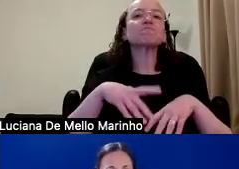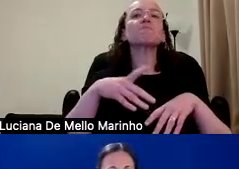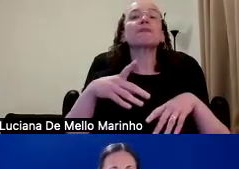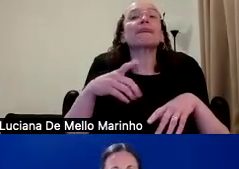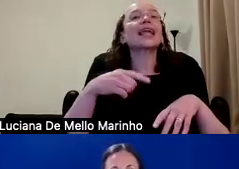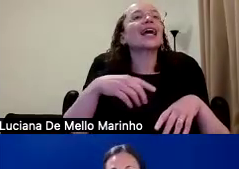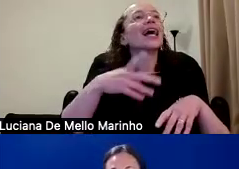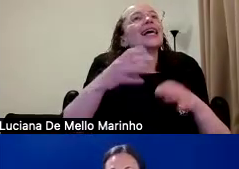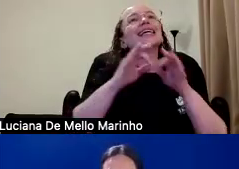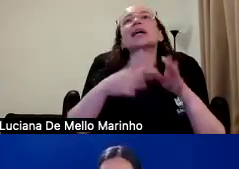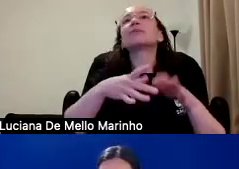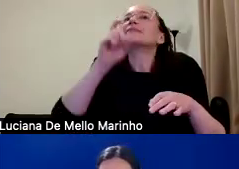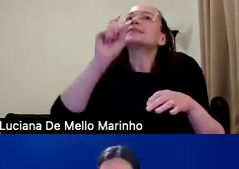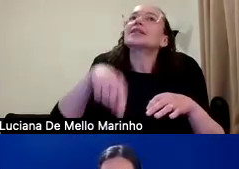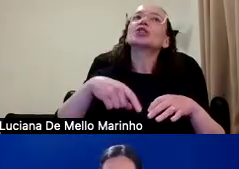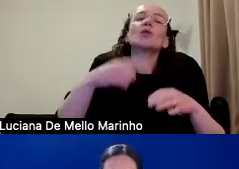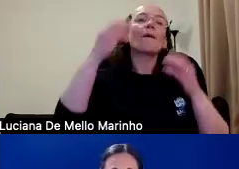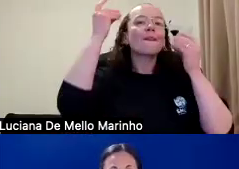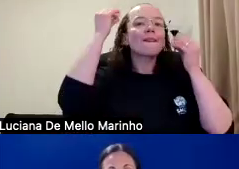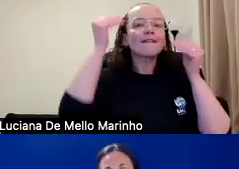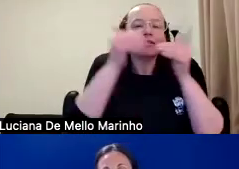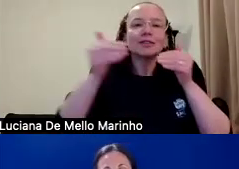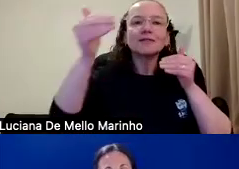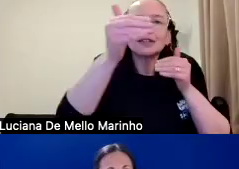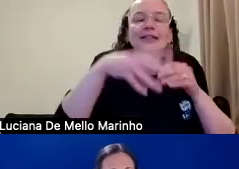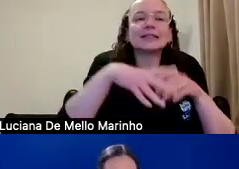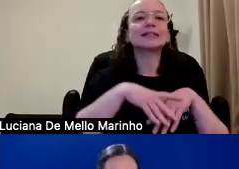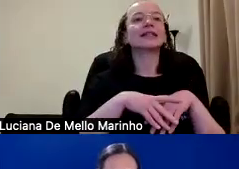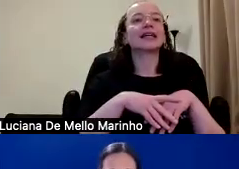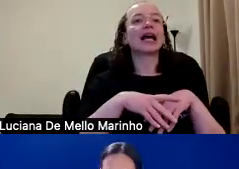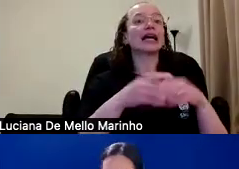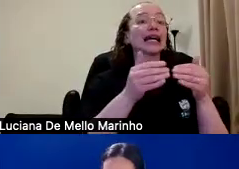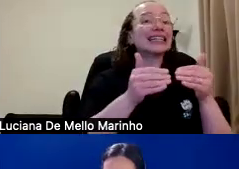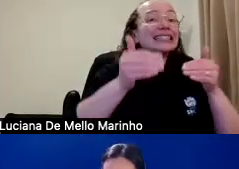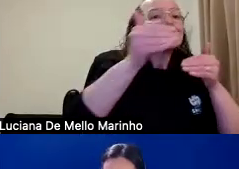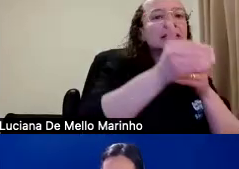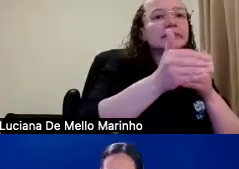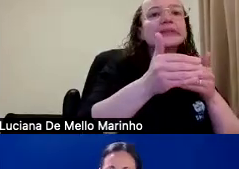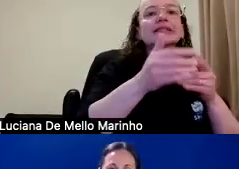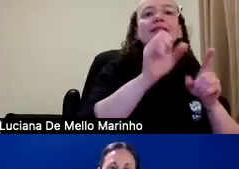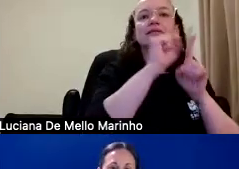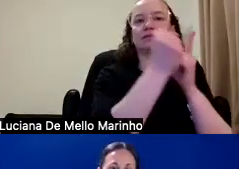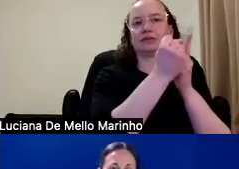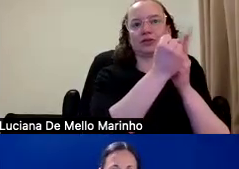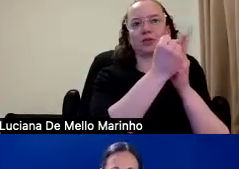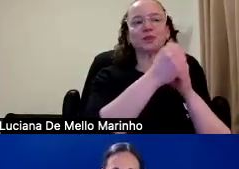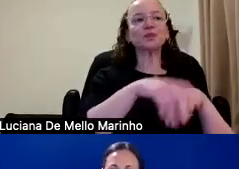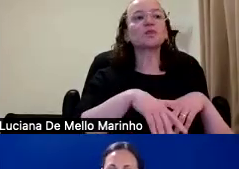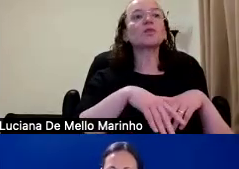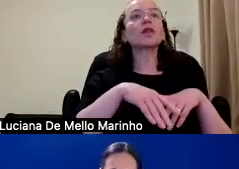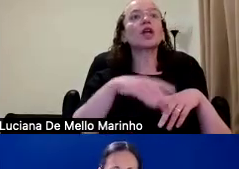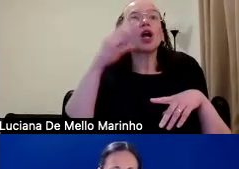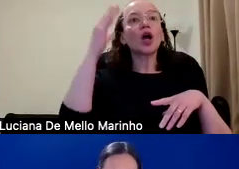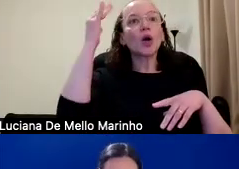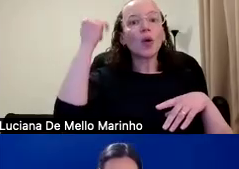And then also adaptability. The interpreters need to be able to think ahead. They need to be able to think